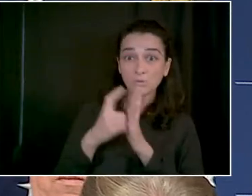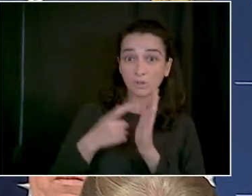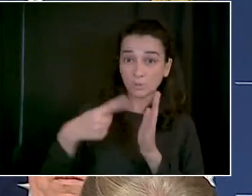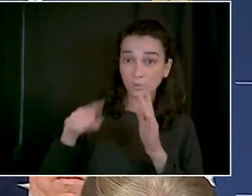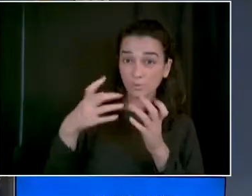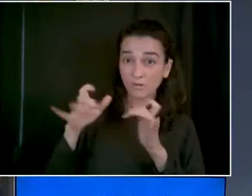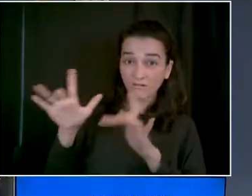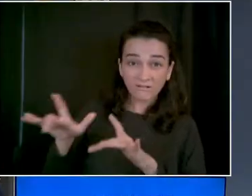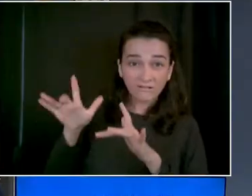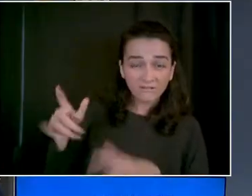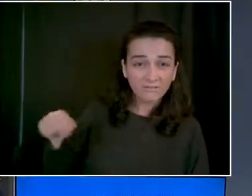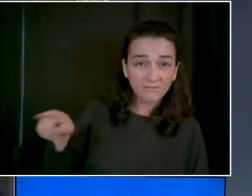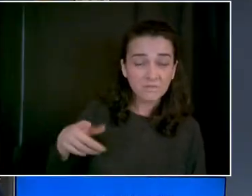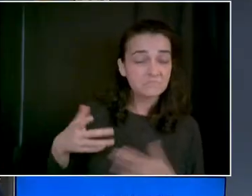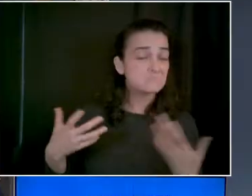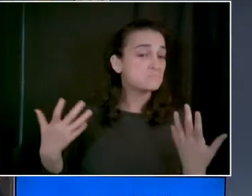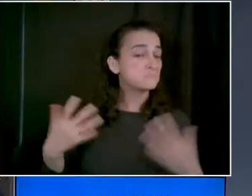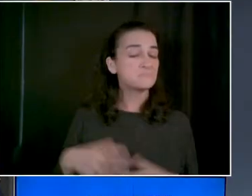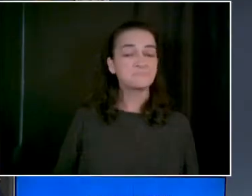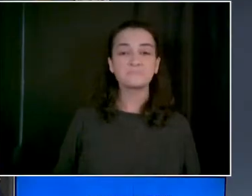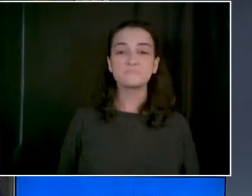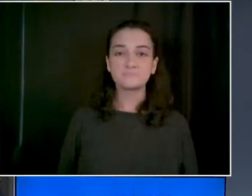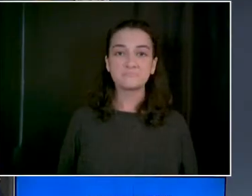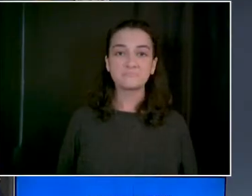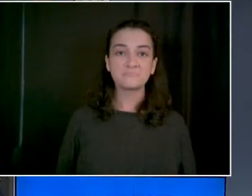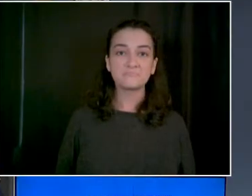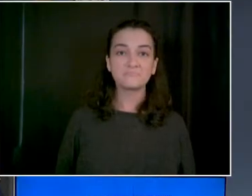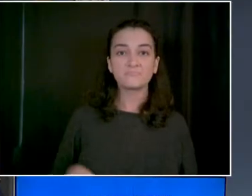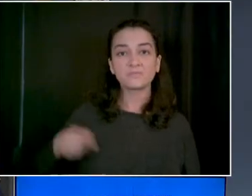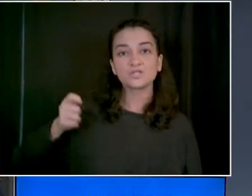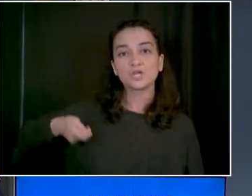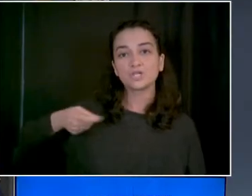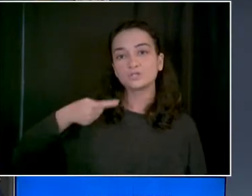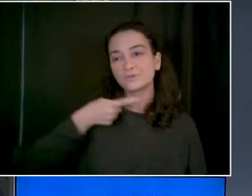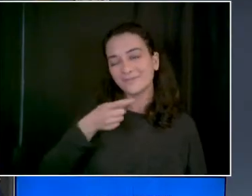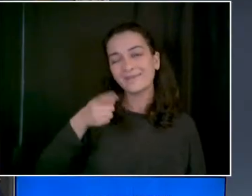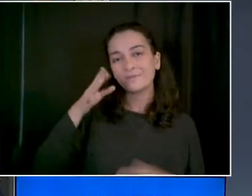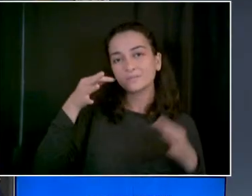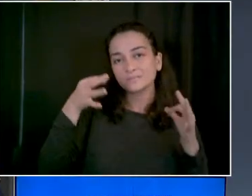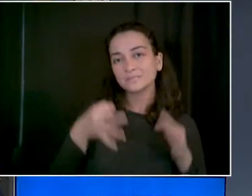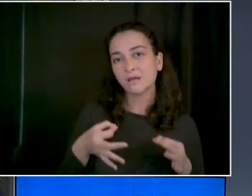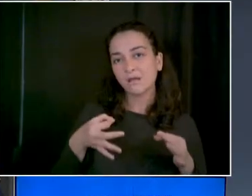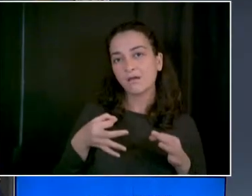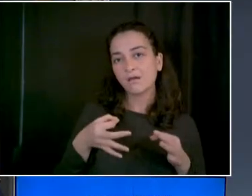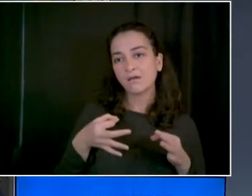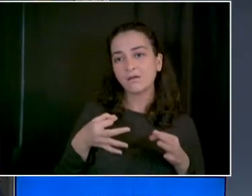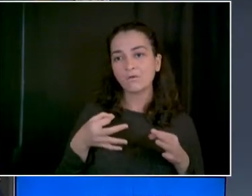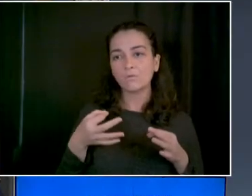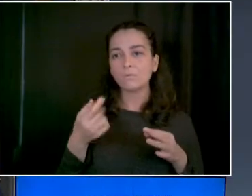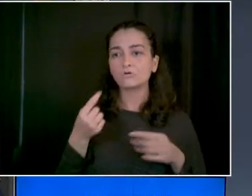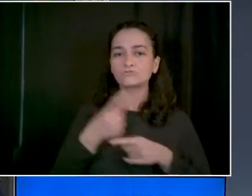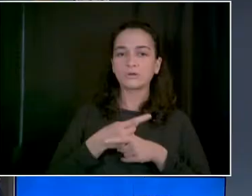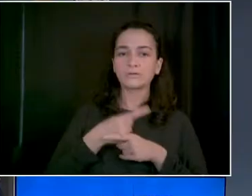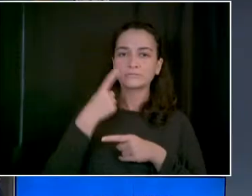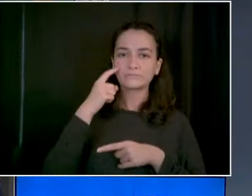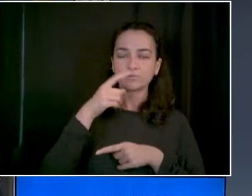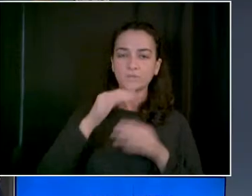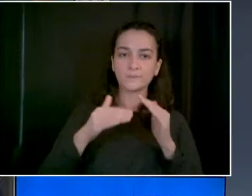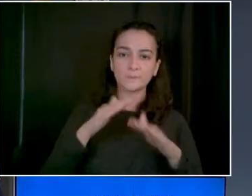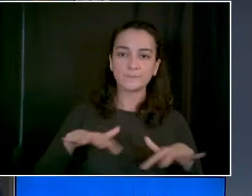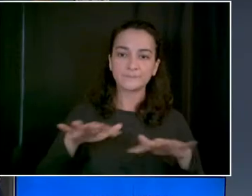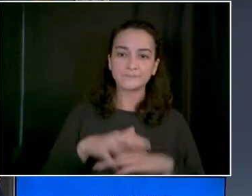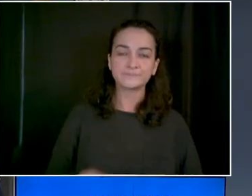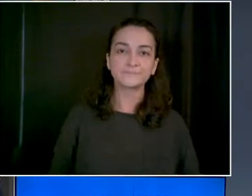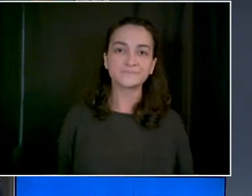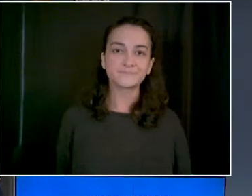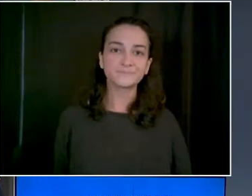on. Mr. Mayor, Marsha. how are you doing? Good. You know, you talked about the fact that the person who's the victim is not worried